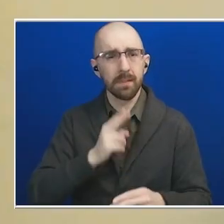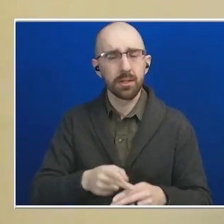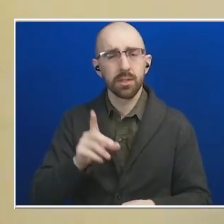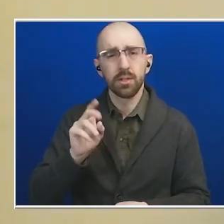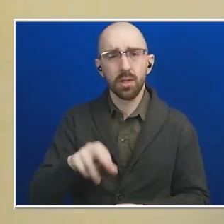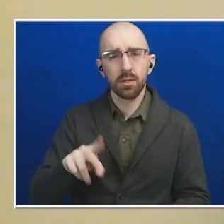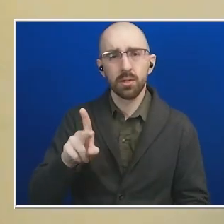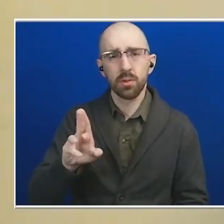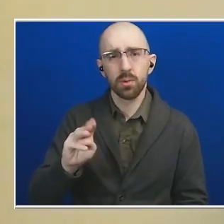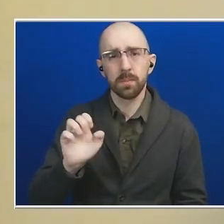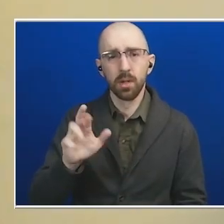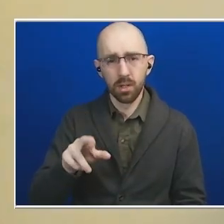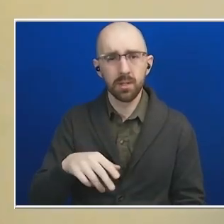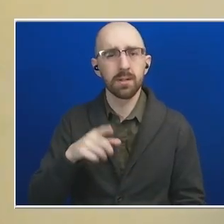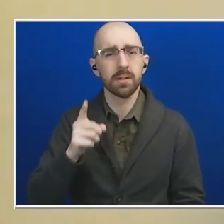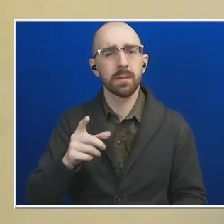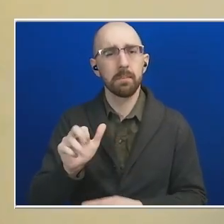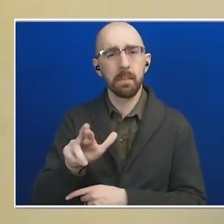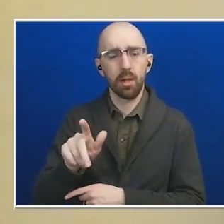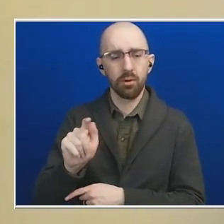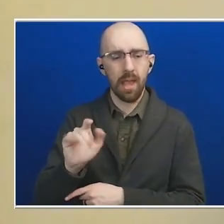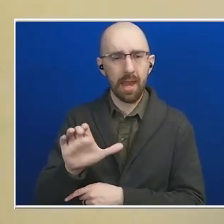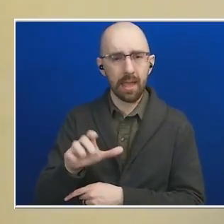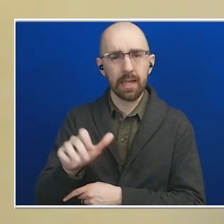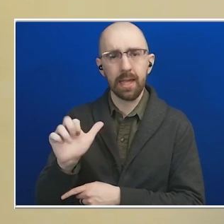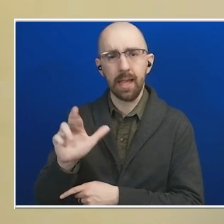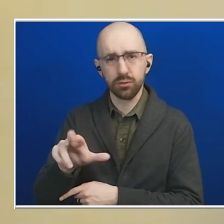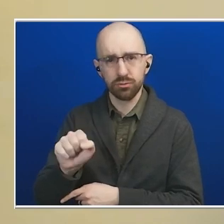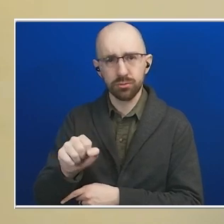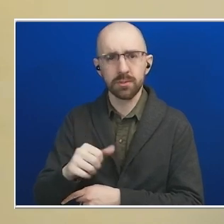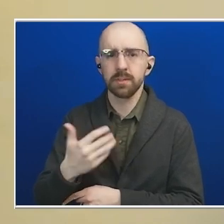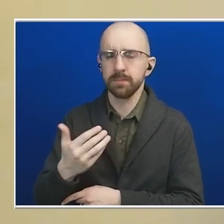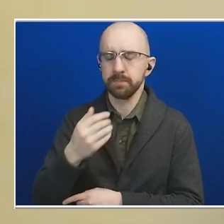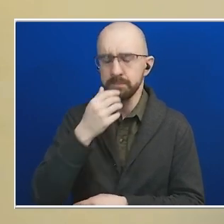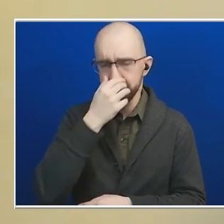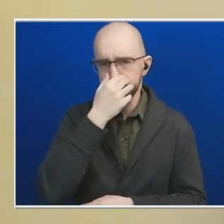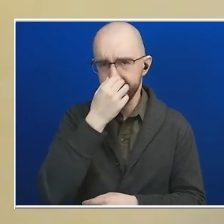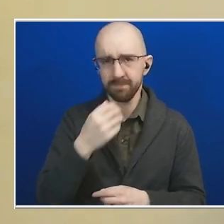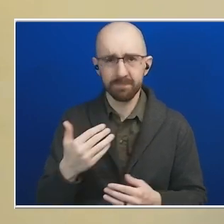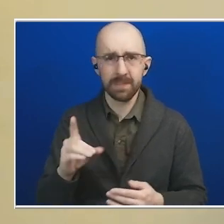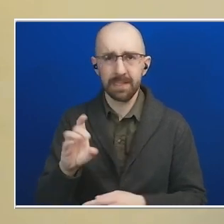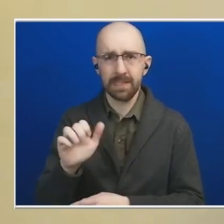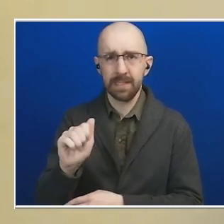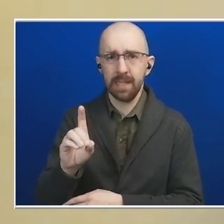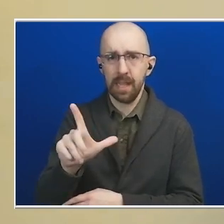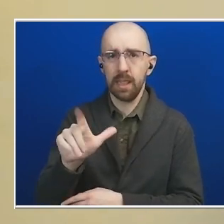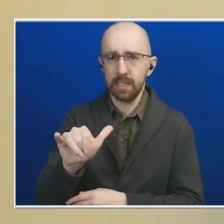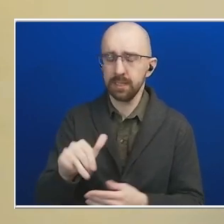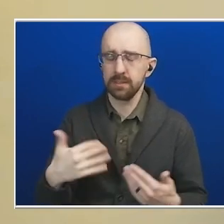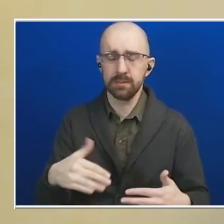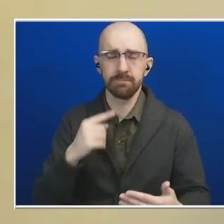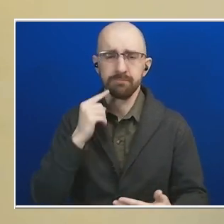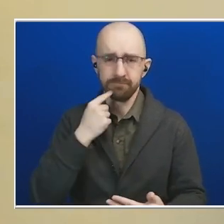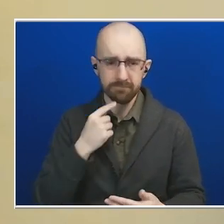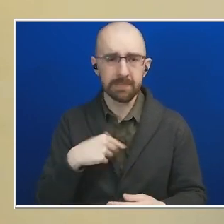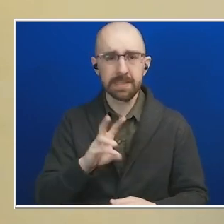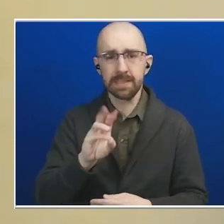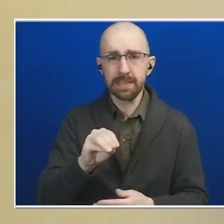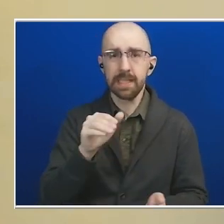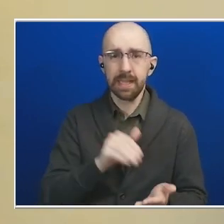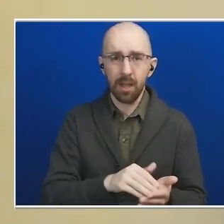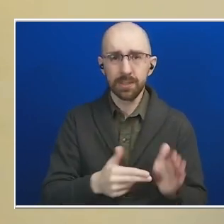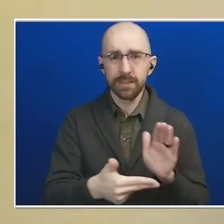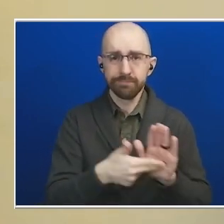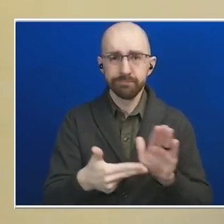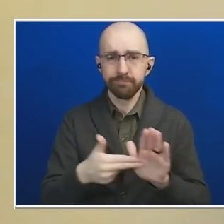pancreatic cancers are very deadly. We diagnose about 60,000 cases a year, and about